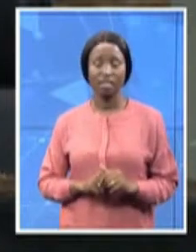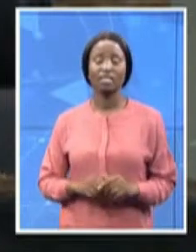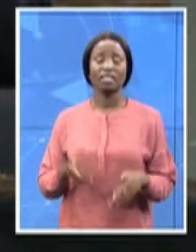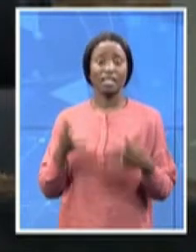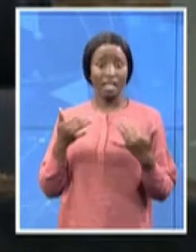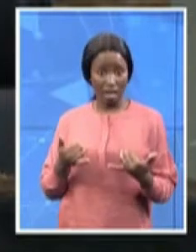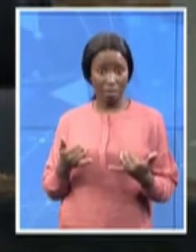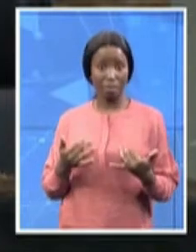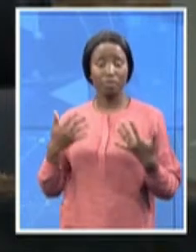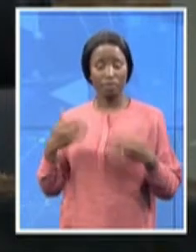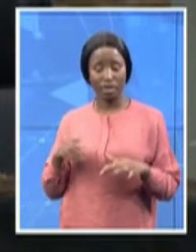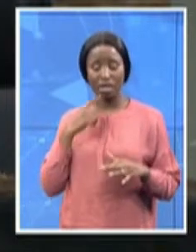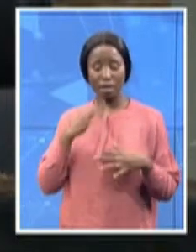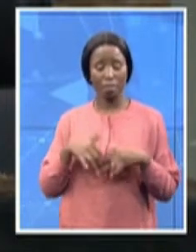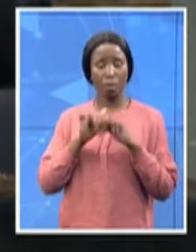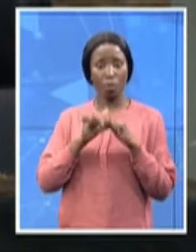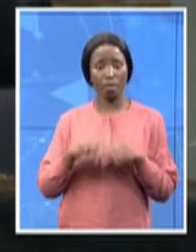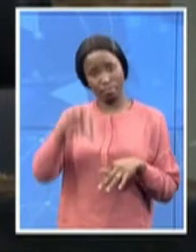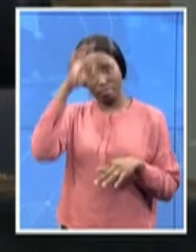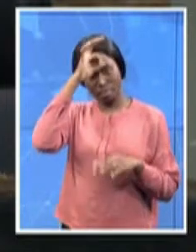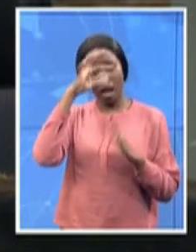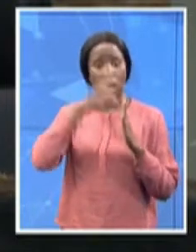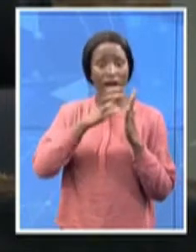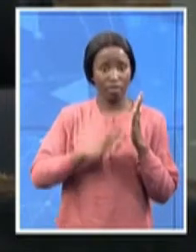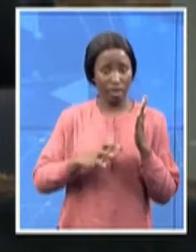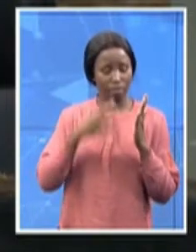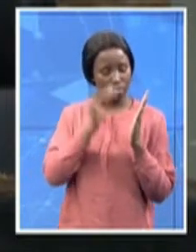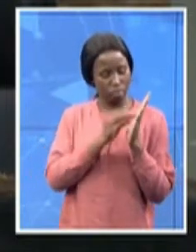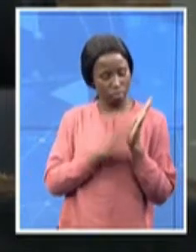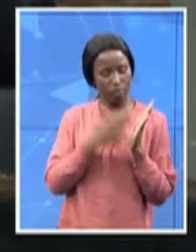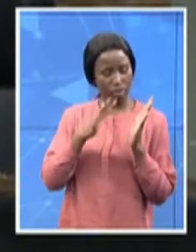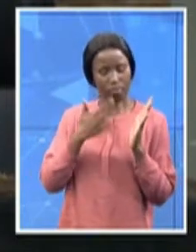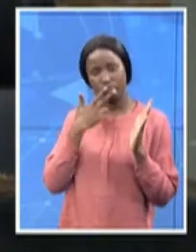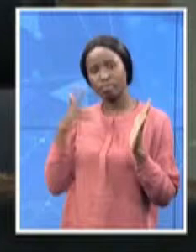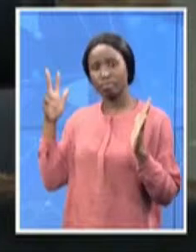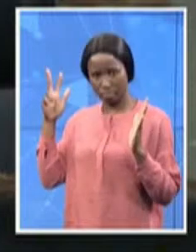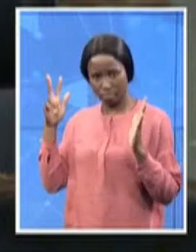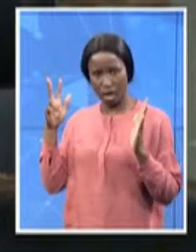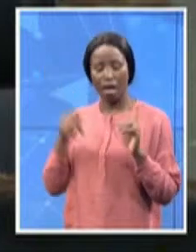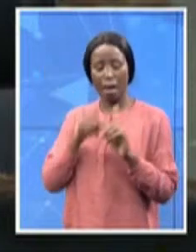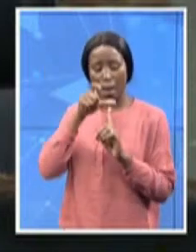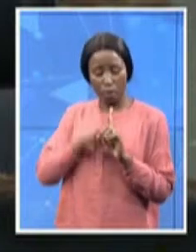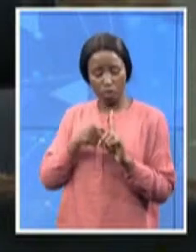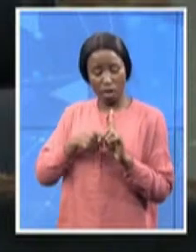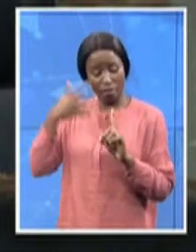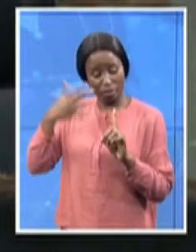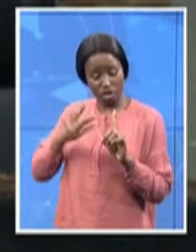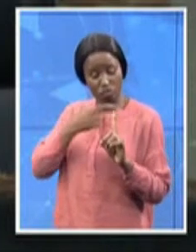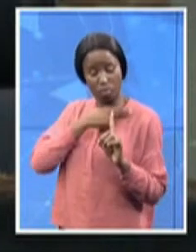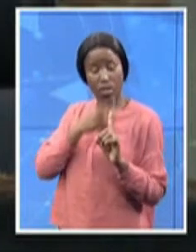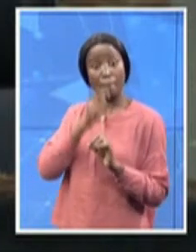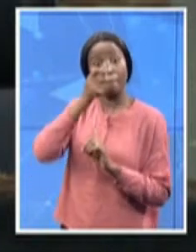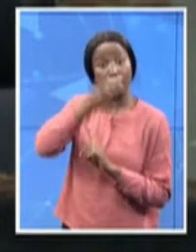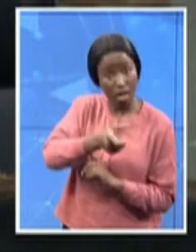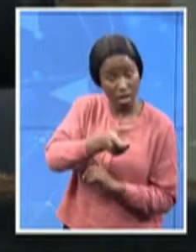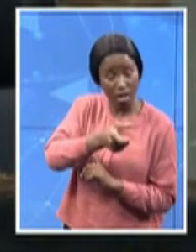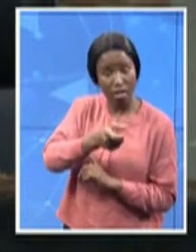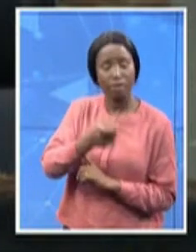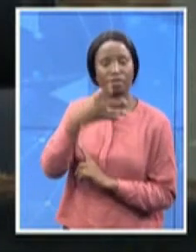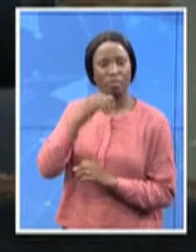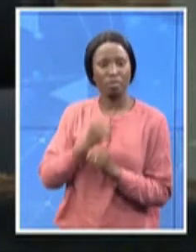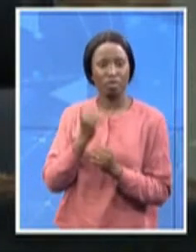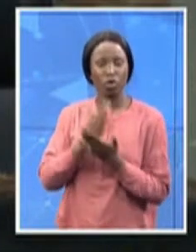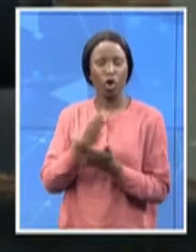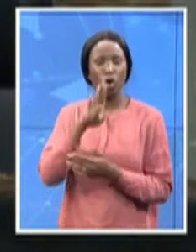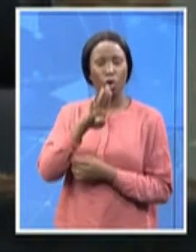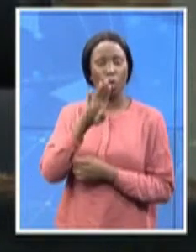who made the payment, which stated that Bosasa's CEO had asked him to make